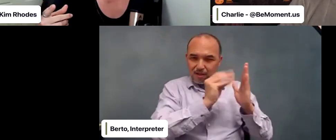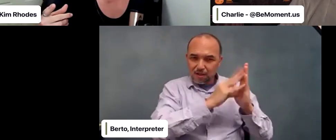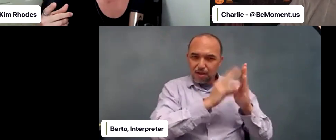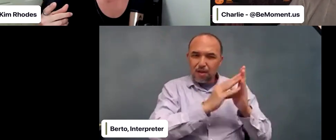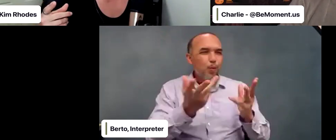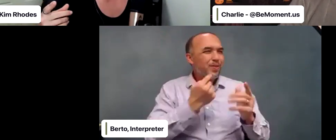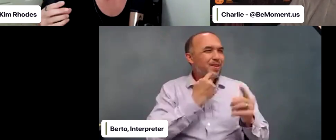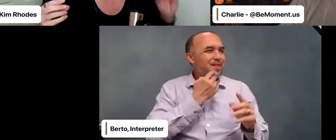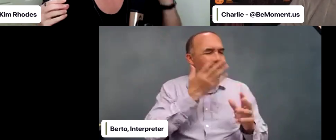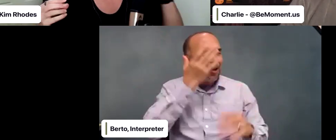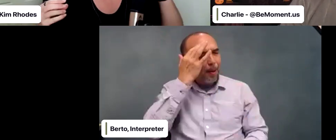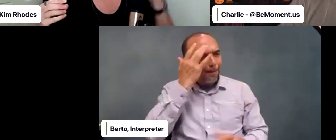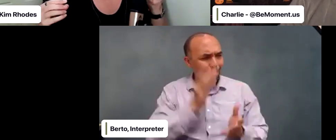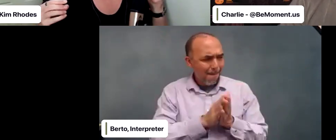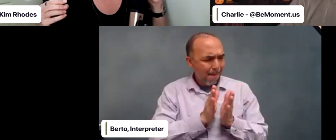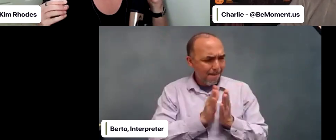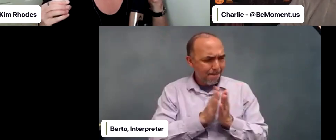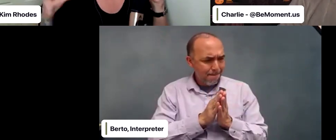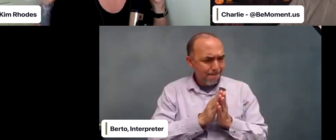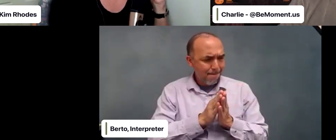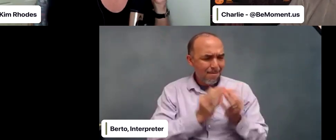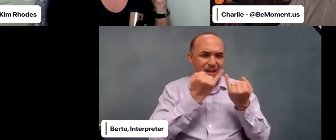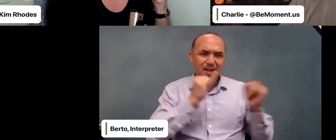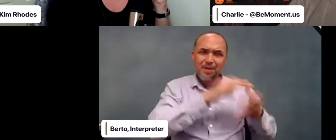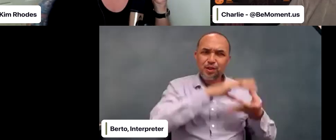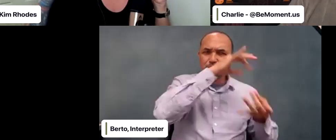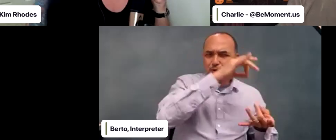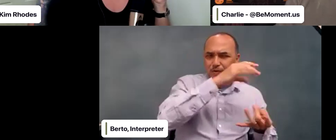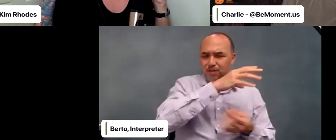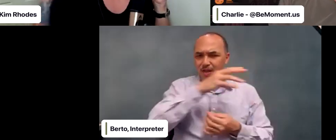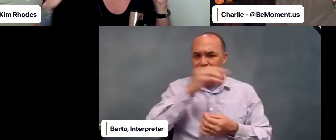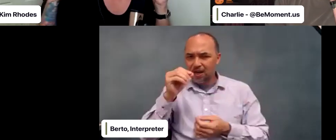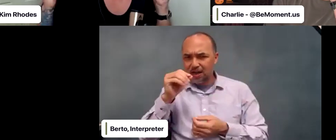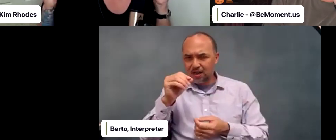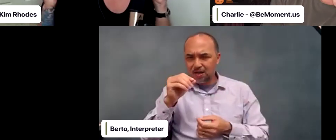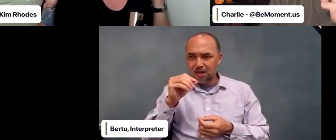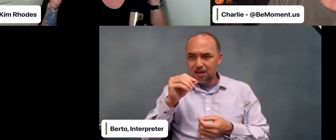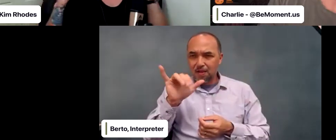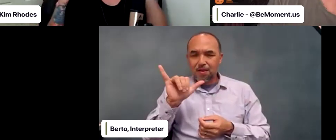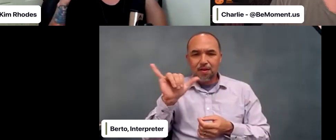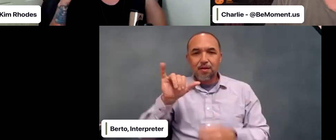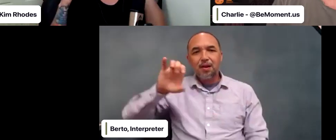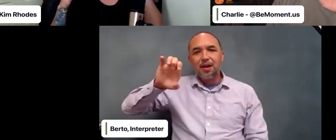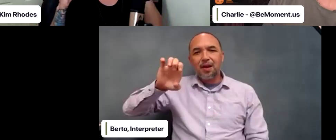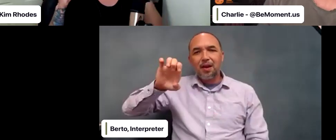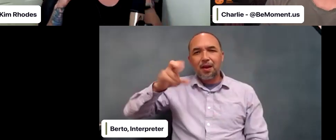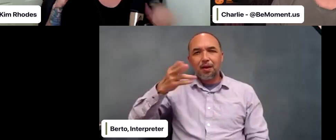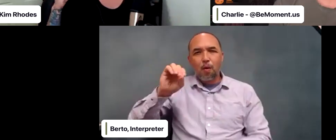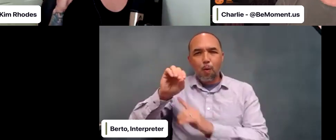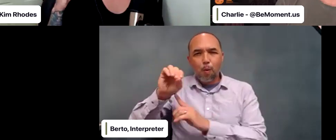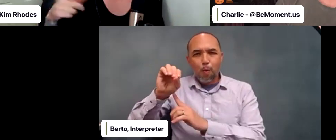said? There's independent spirits, and then there's just they're like echoes. Yeah.